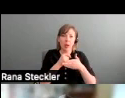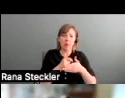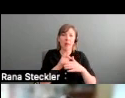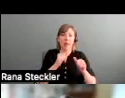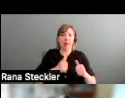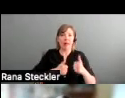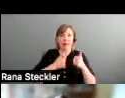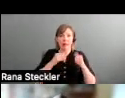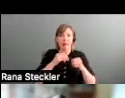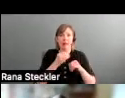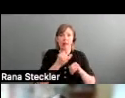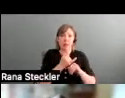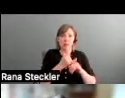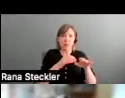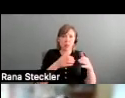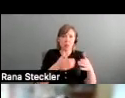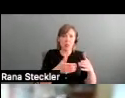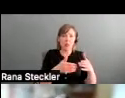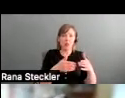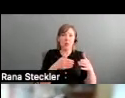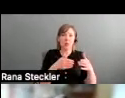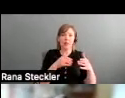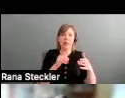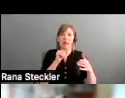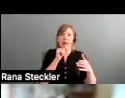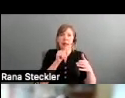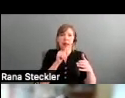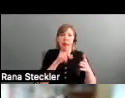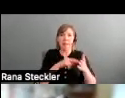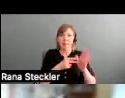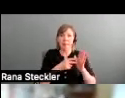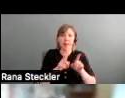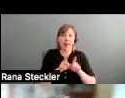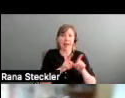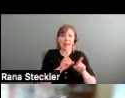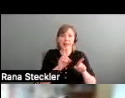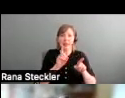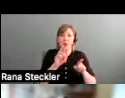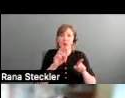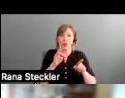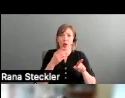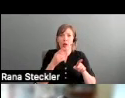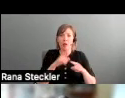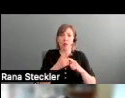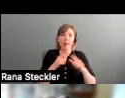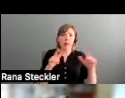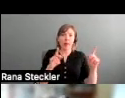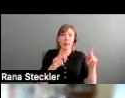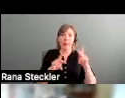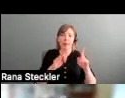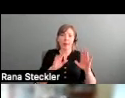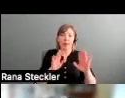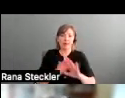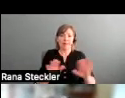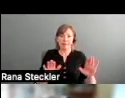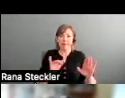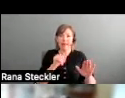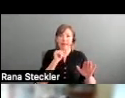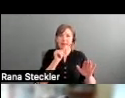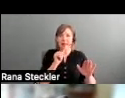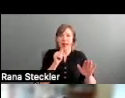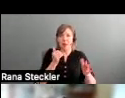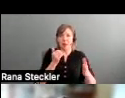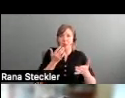institution. They were never kind of meant even as a drug that would liberate people. That's not how